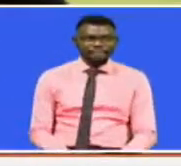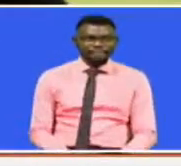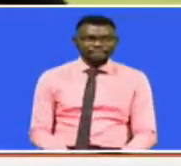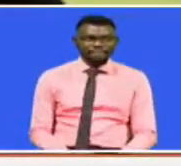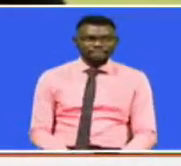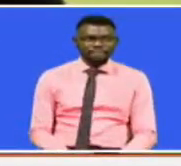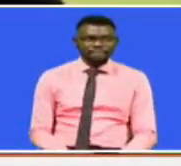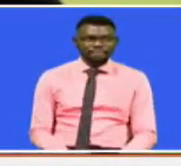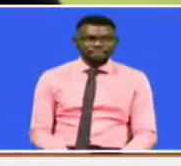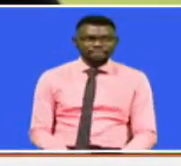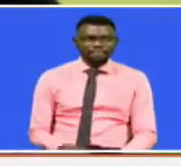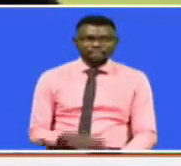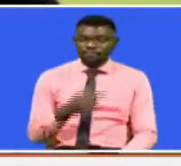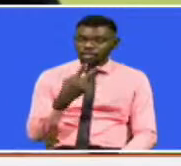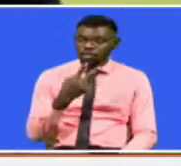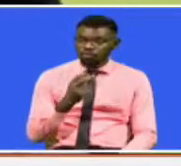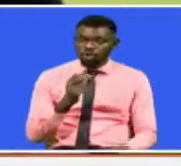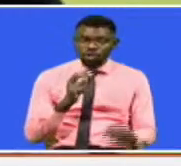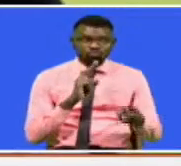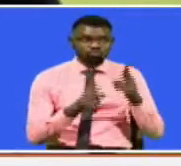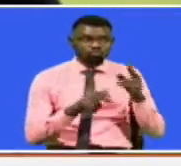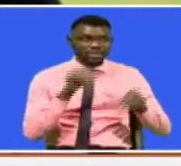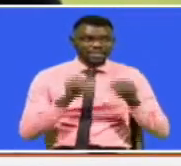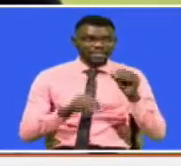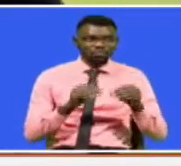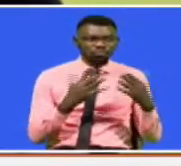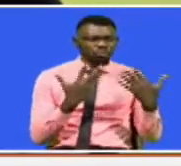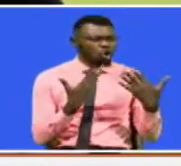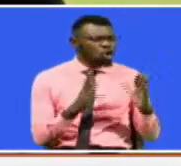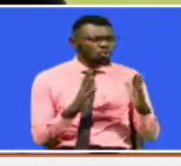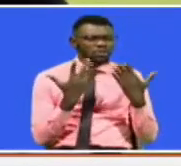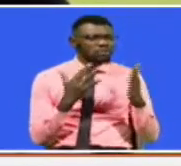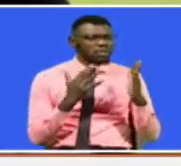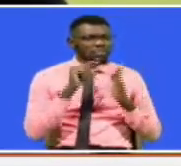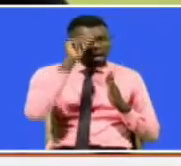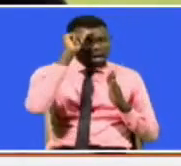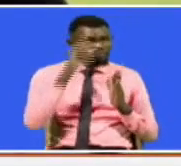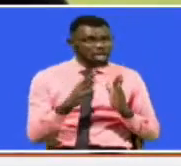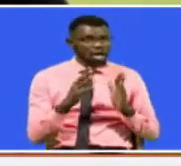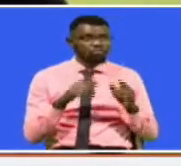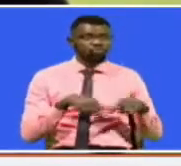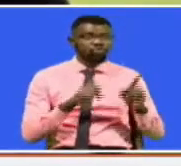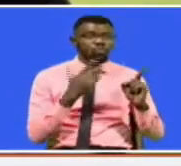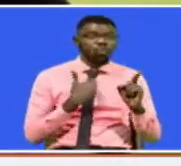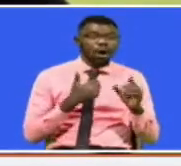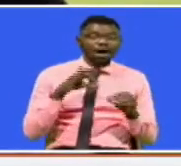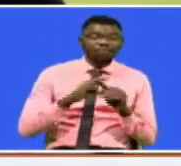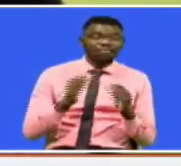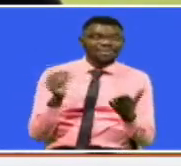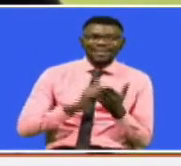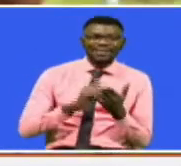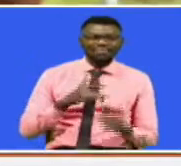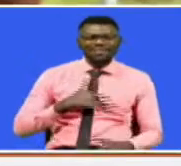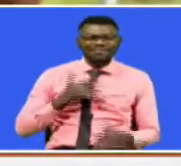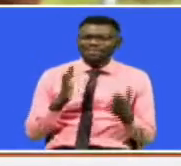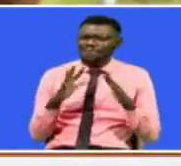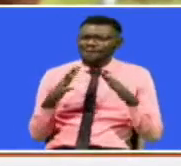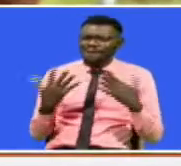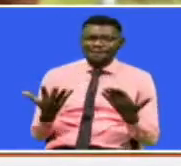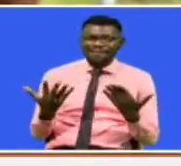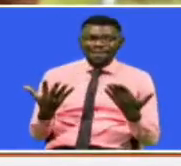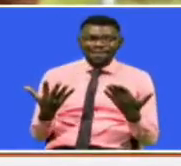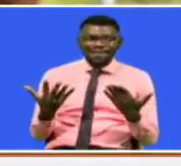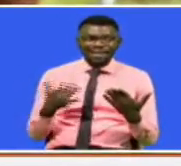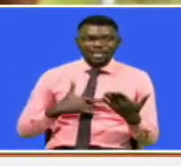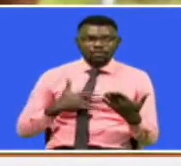So in the 2022 general elections, you lost your position as a governor and you were seeking re-election. How did that make you feel? Oh, well,